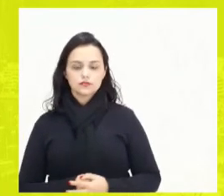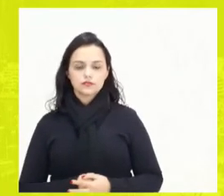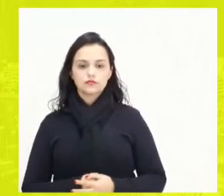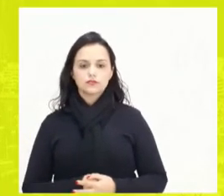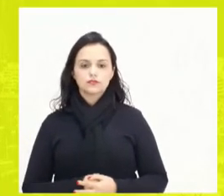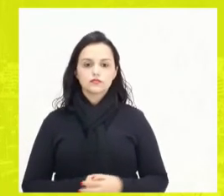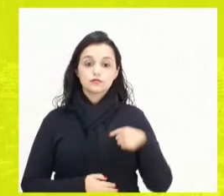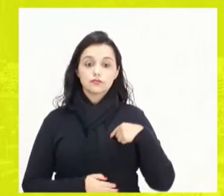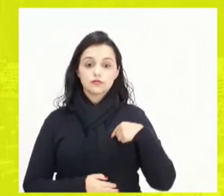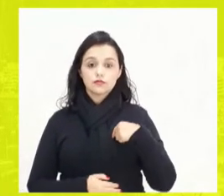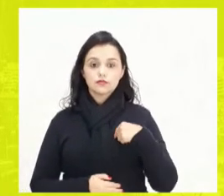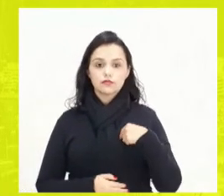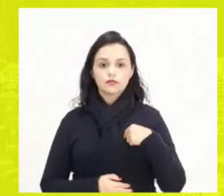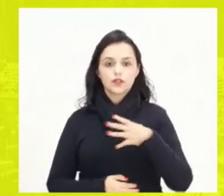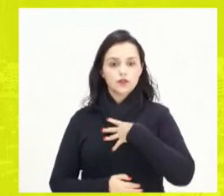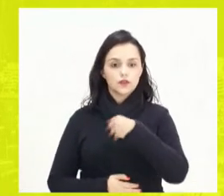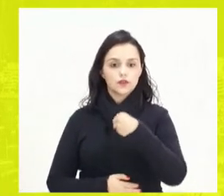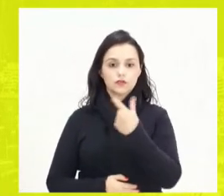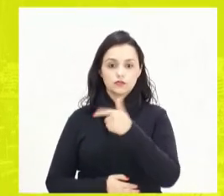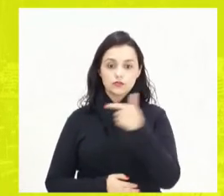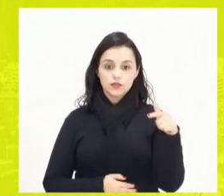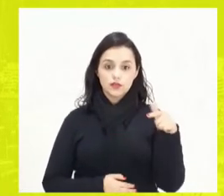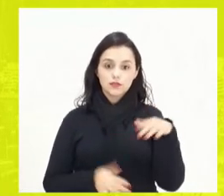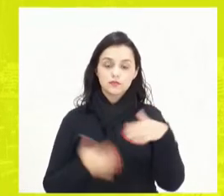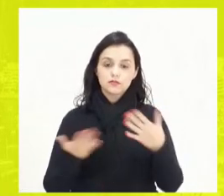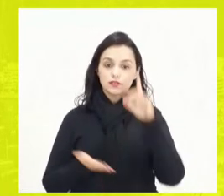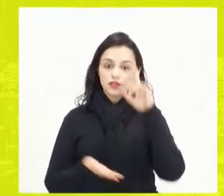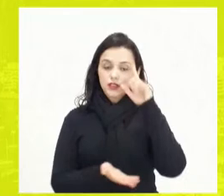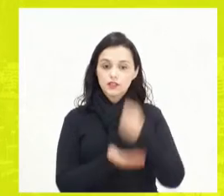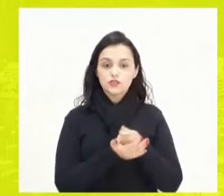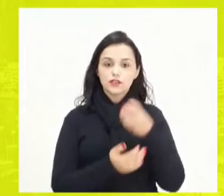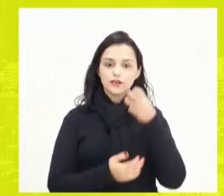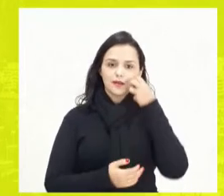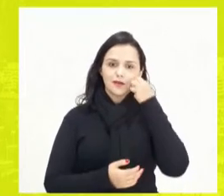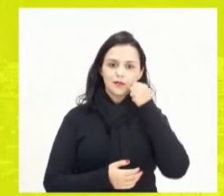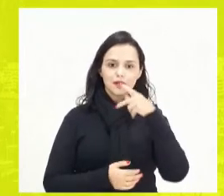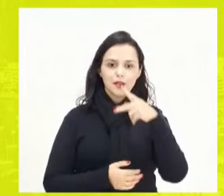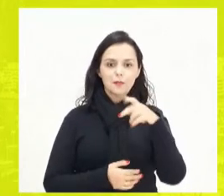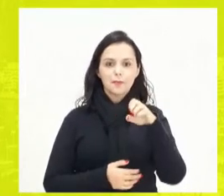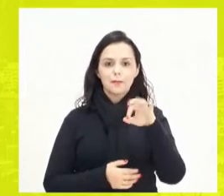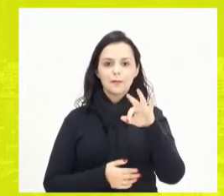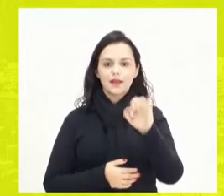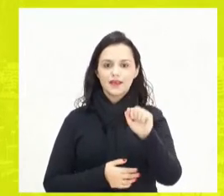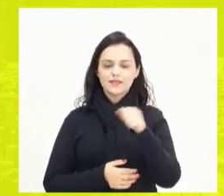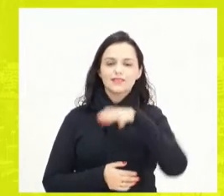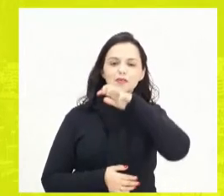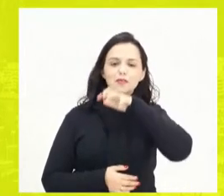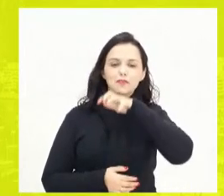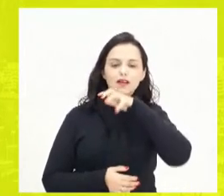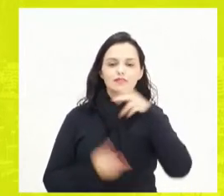could spend more time at home alone something that a dog couldn't do